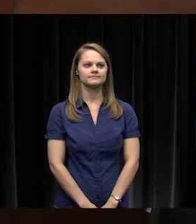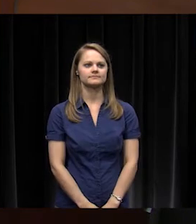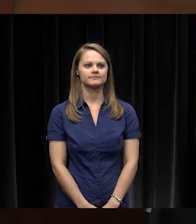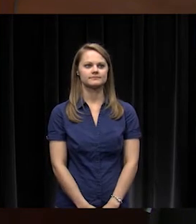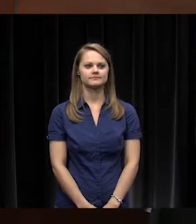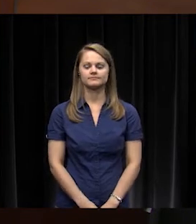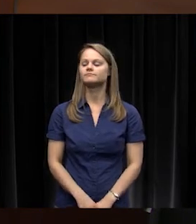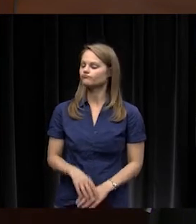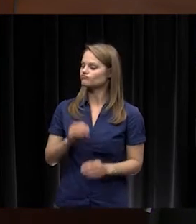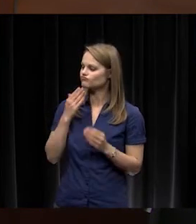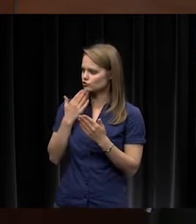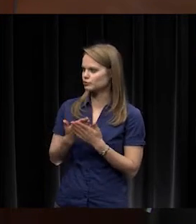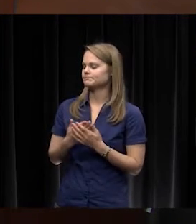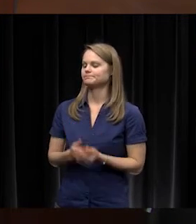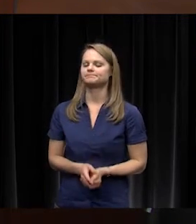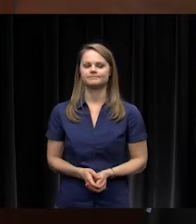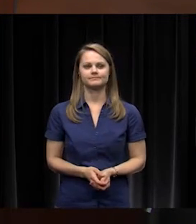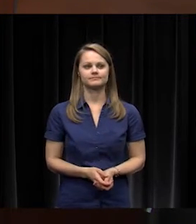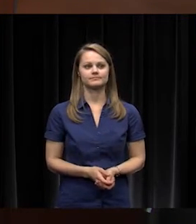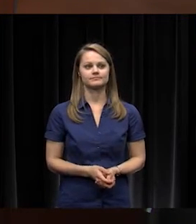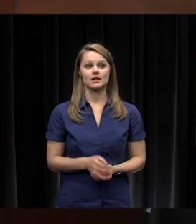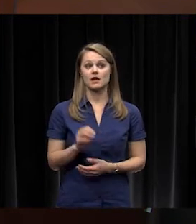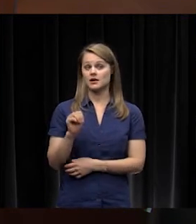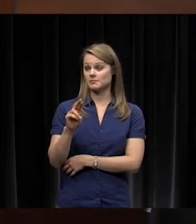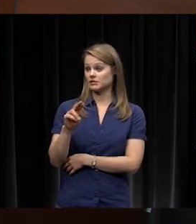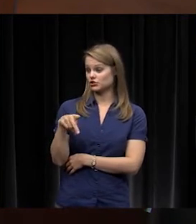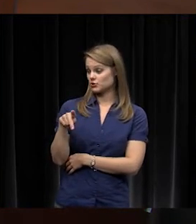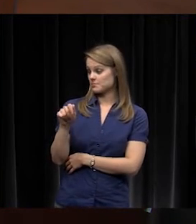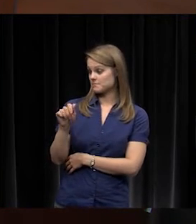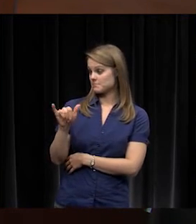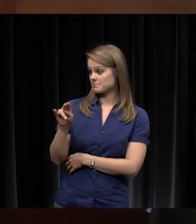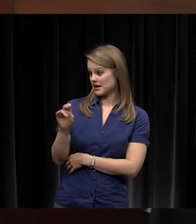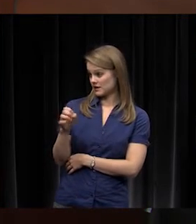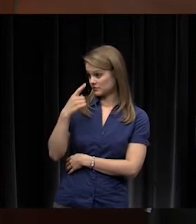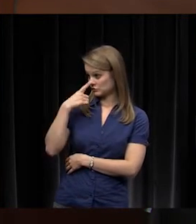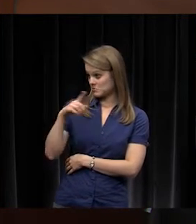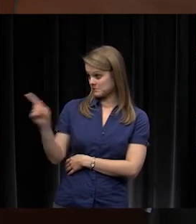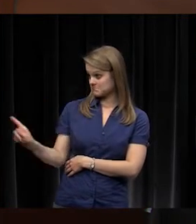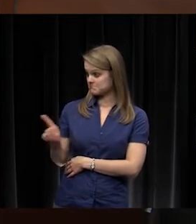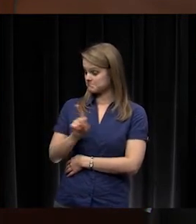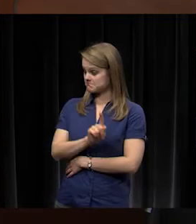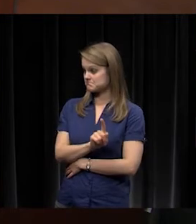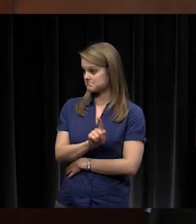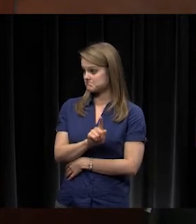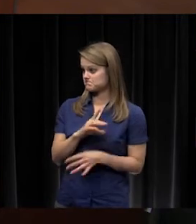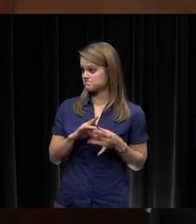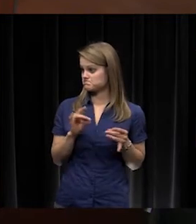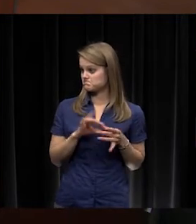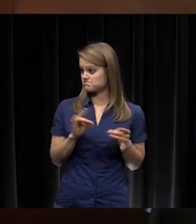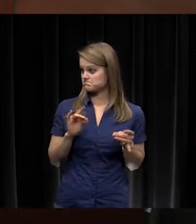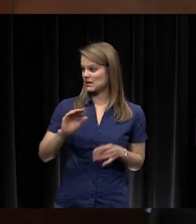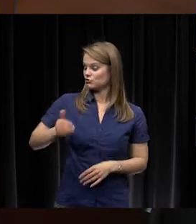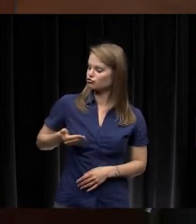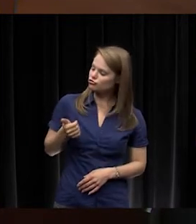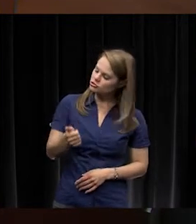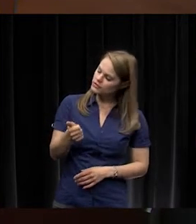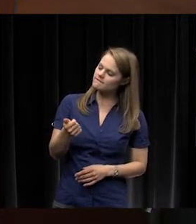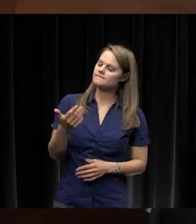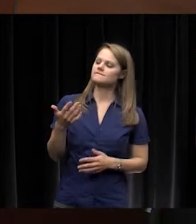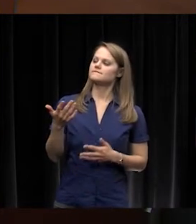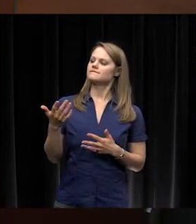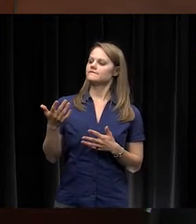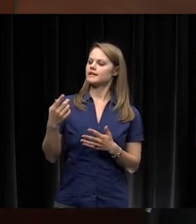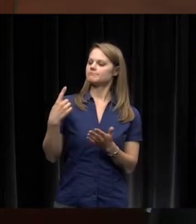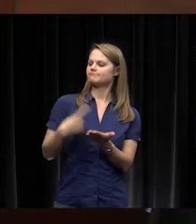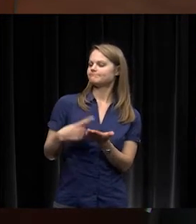good. All right, Mr. Payne, would you like to come up, please? Introduce yourself and just talk